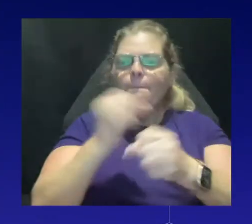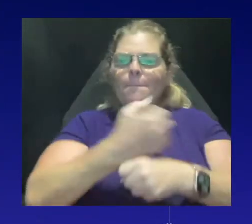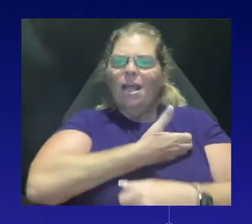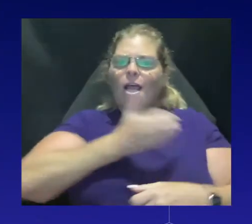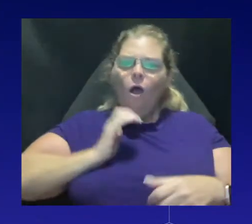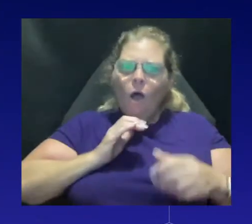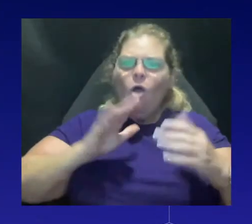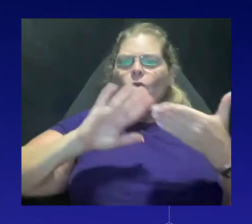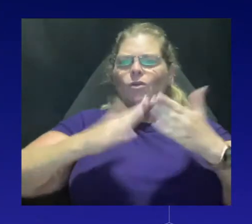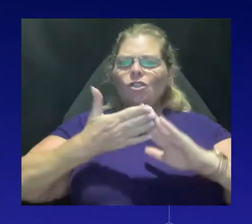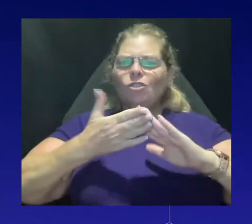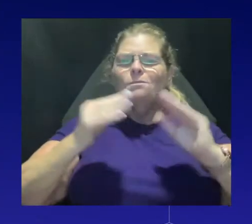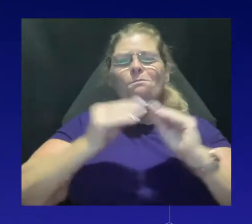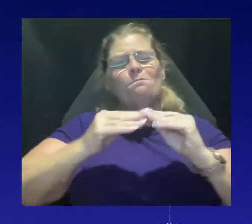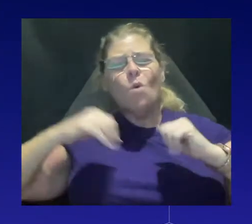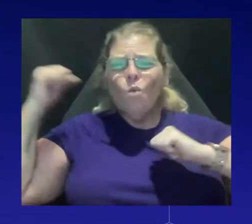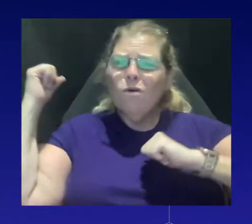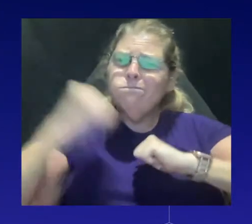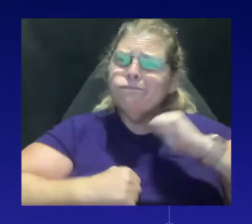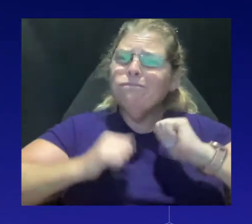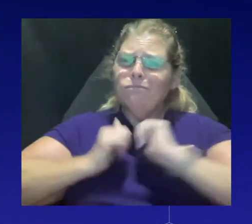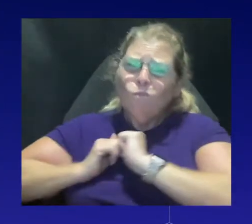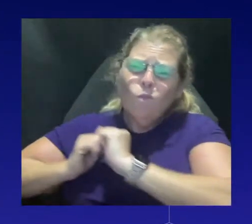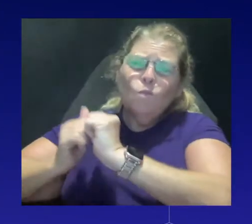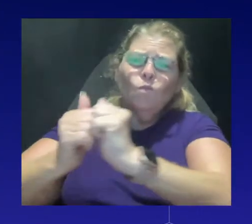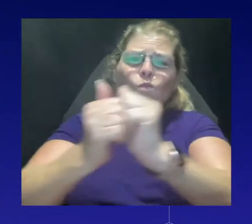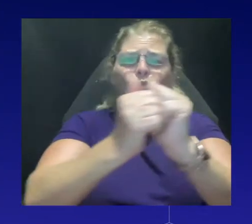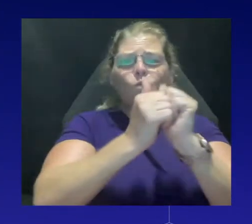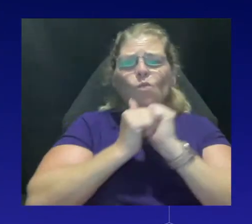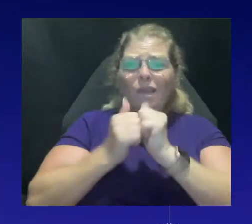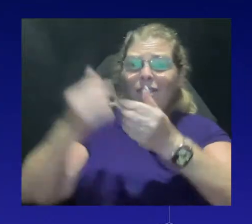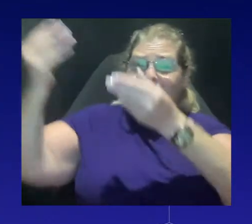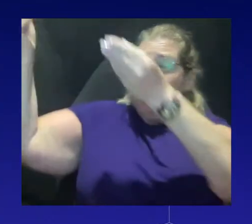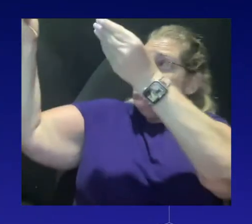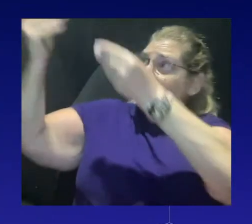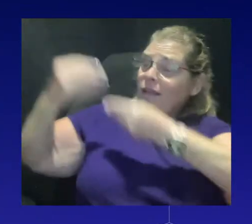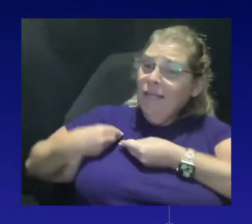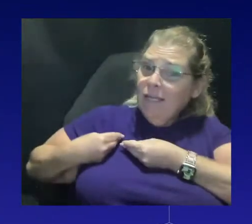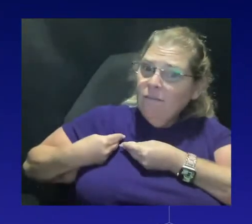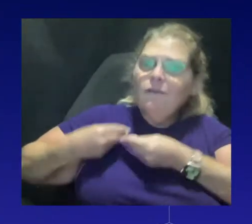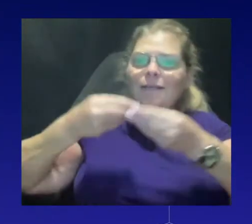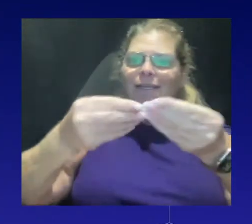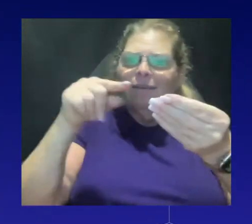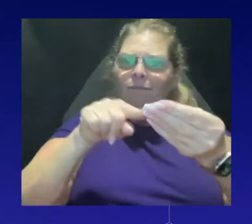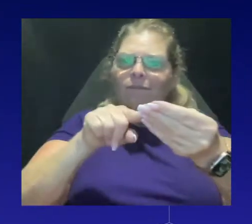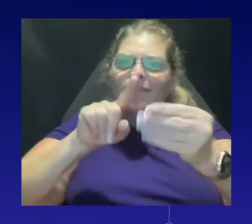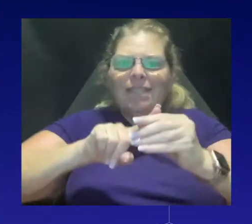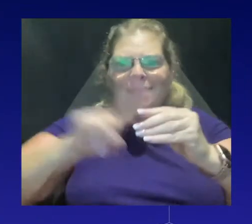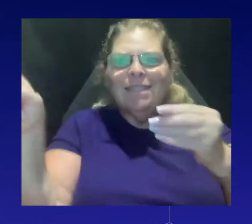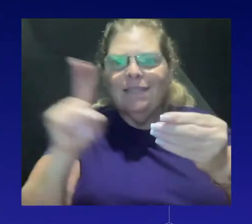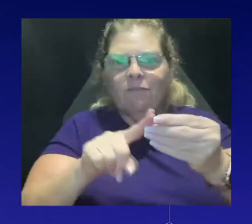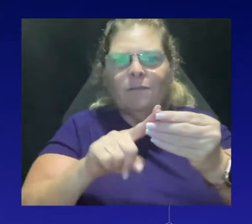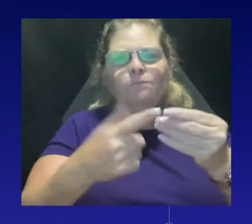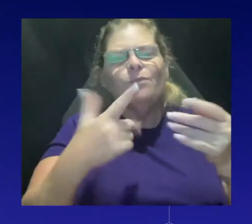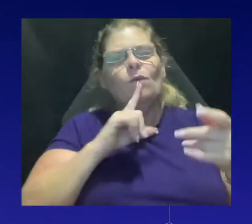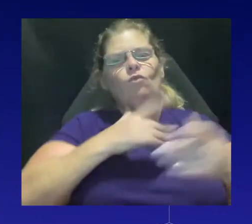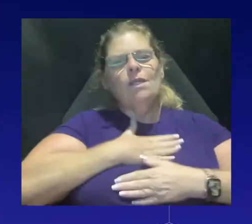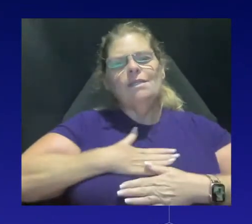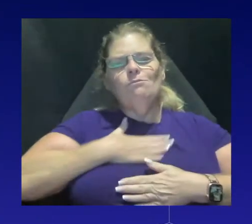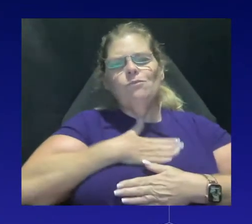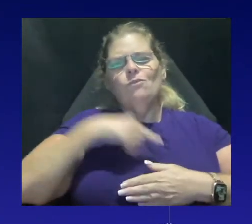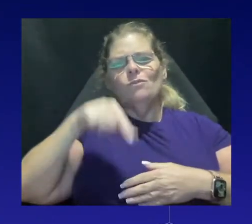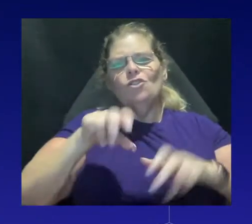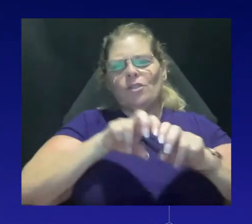more resilient together and helps reverse those legacies. So I really appreciate being able to be part of this panel. It really is an